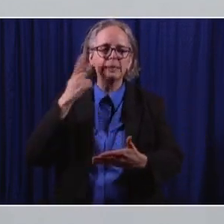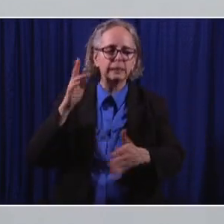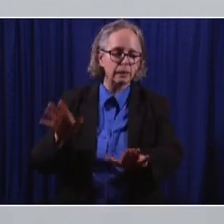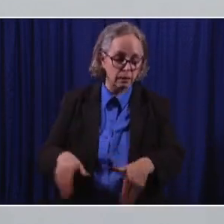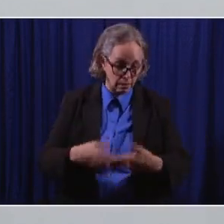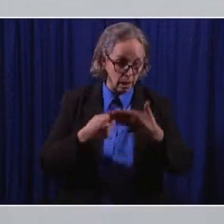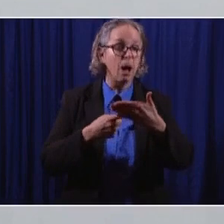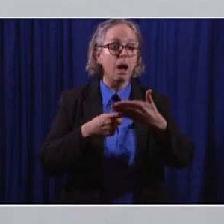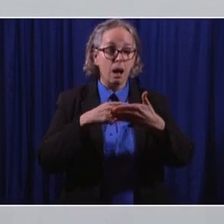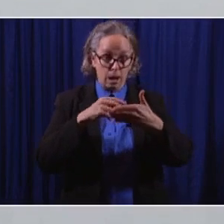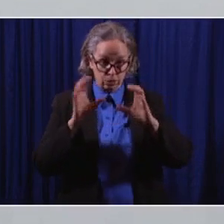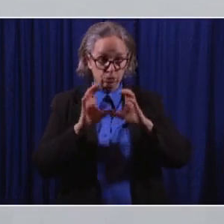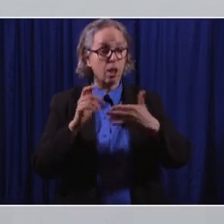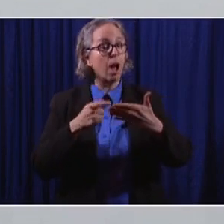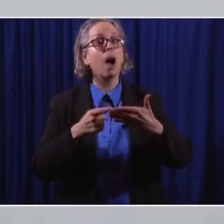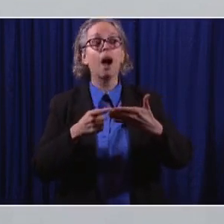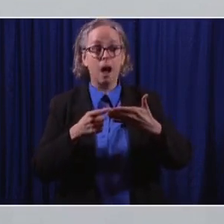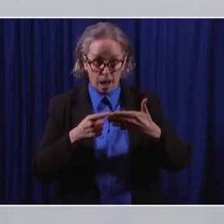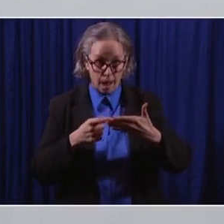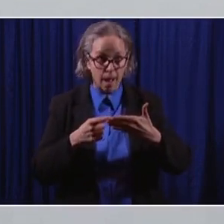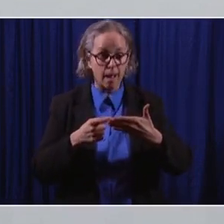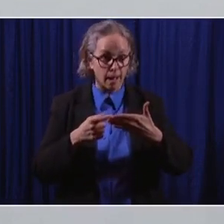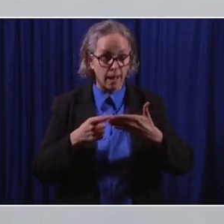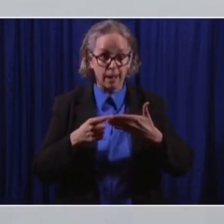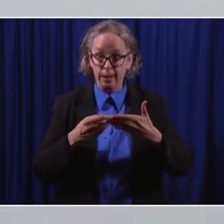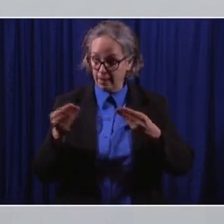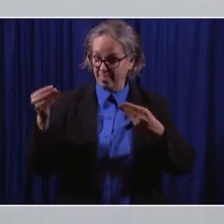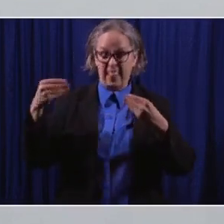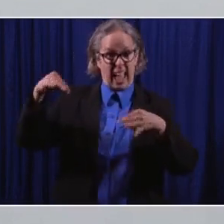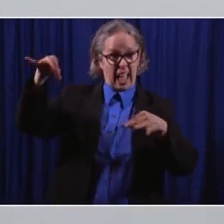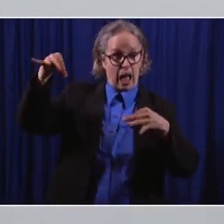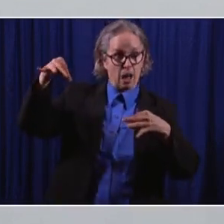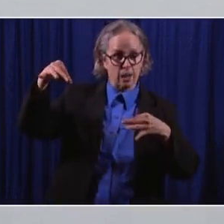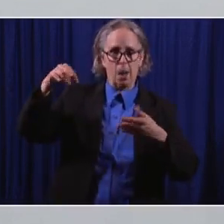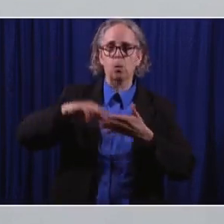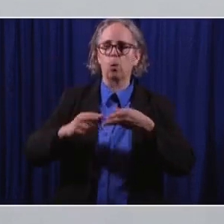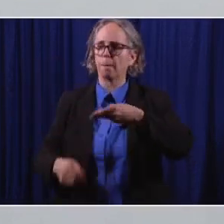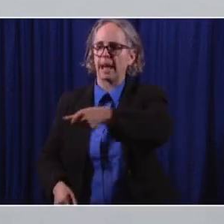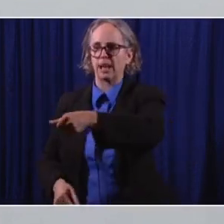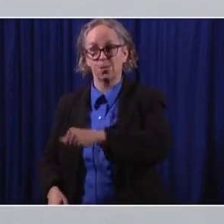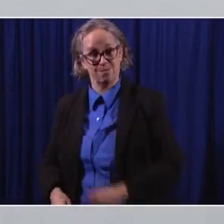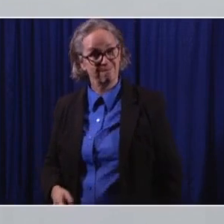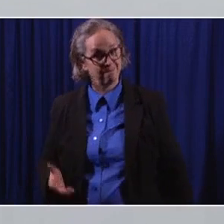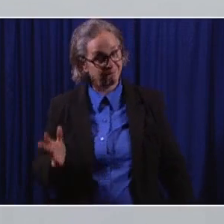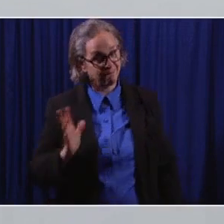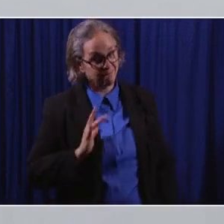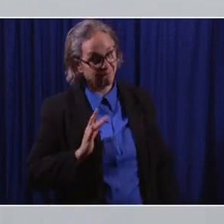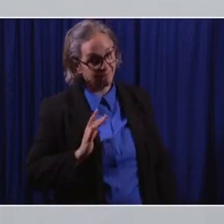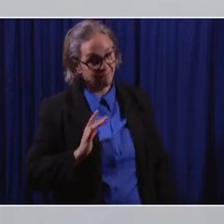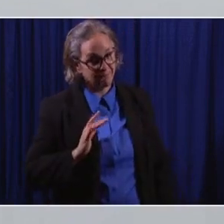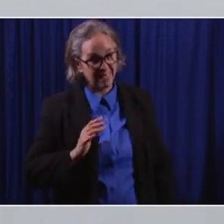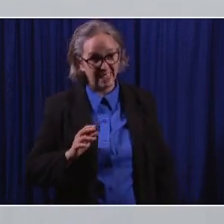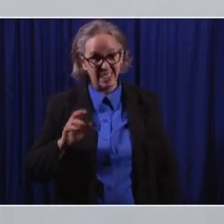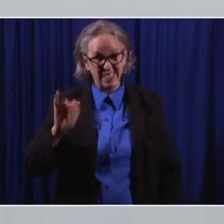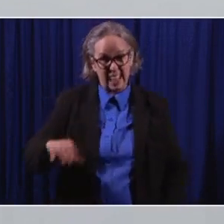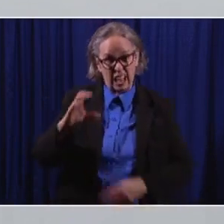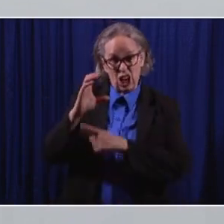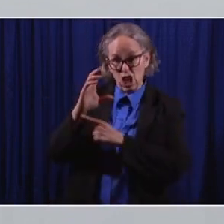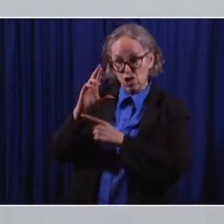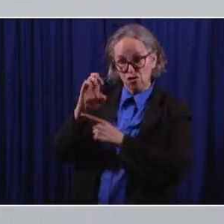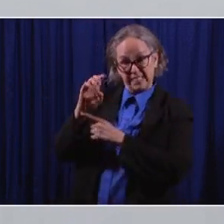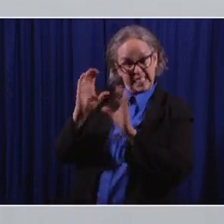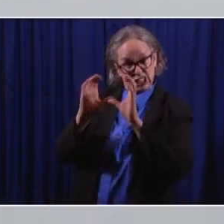hand. We pay the providers upon completion. Every one of these credentials is in demand, and we know employers are hiring